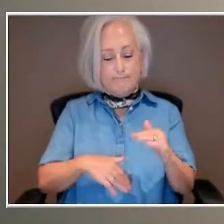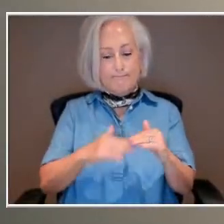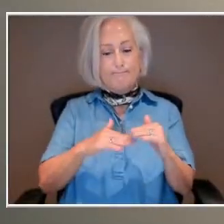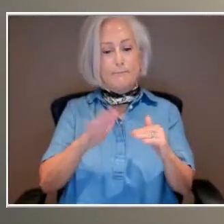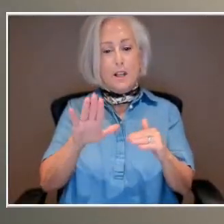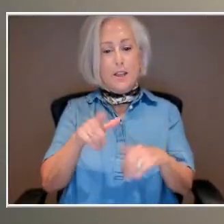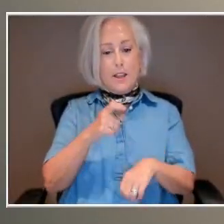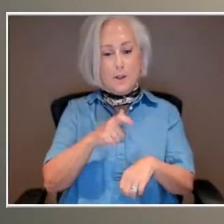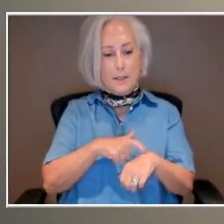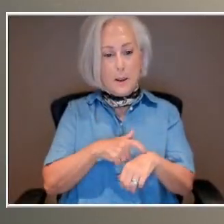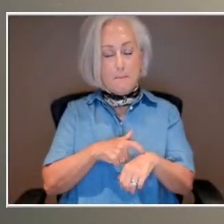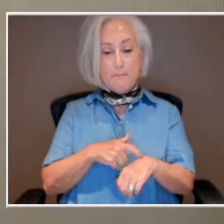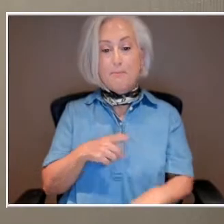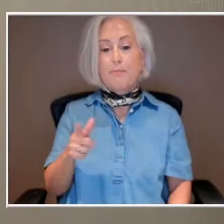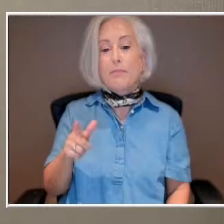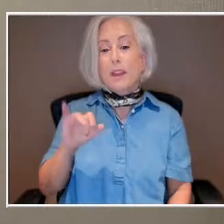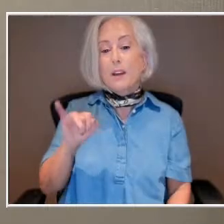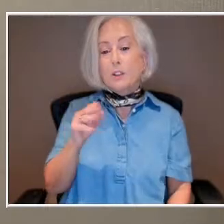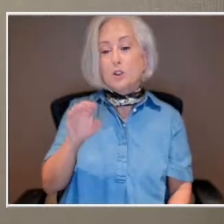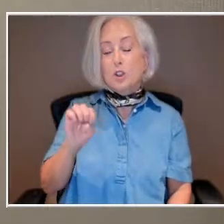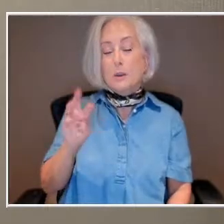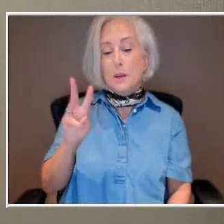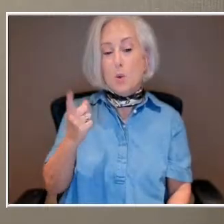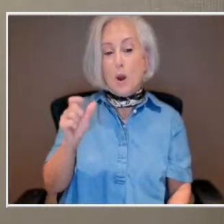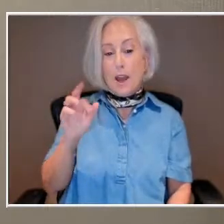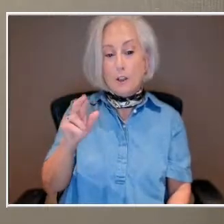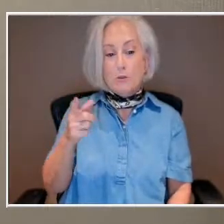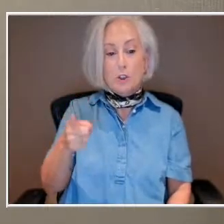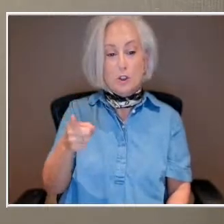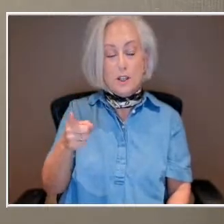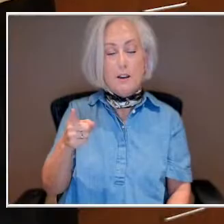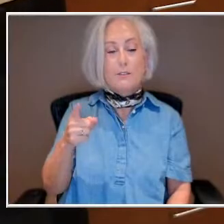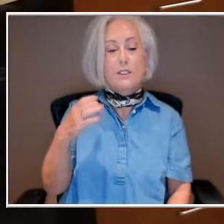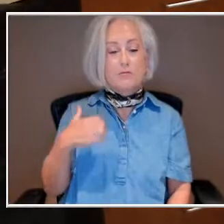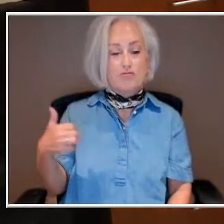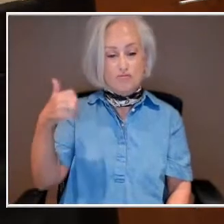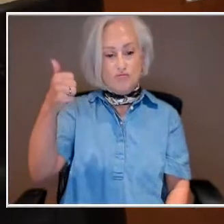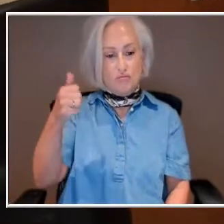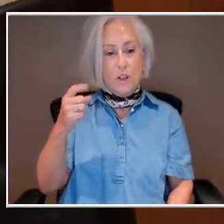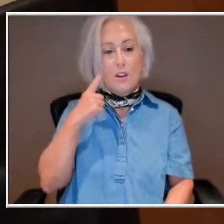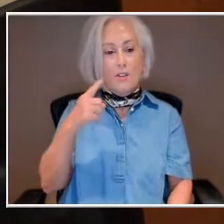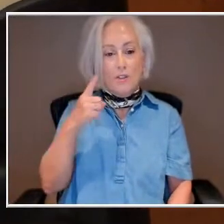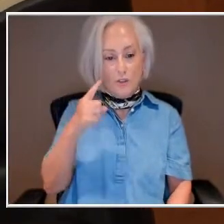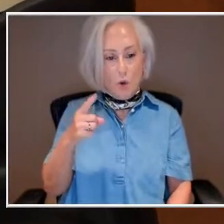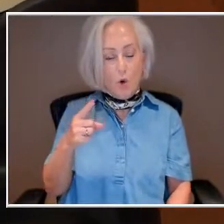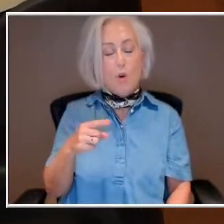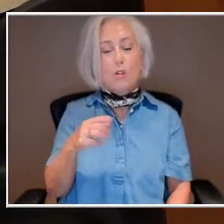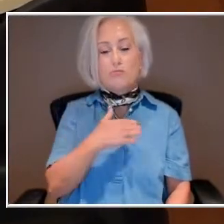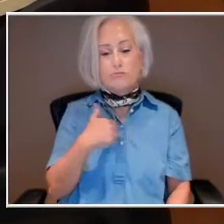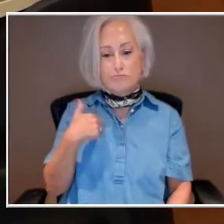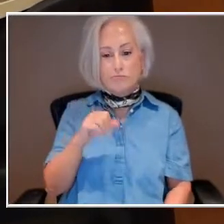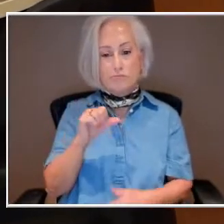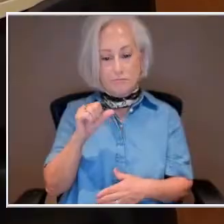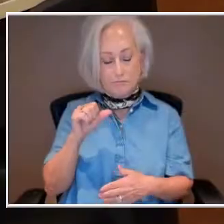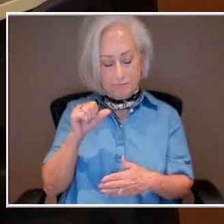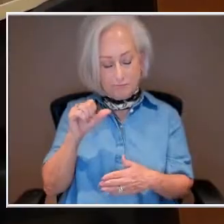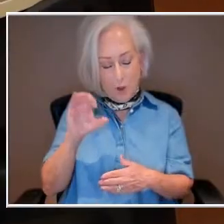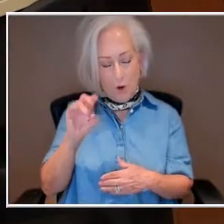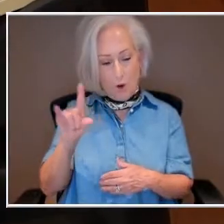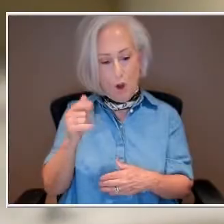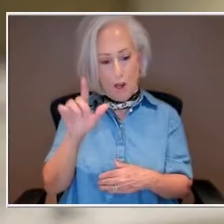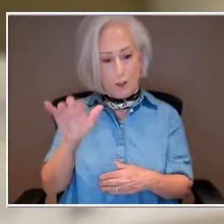of Breast Surgical Oncology at the University of Kansas Cancer Center. As part of Ashley's care team, Dr. Wagner was